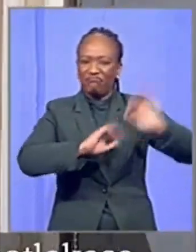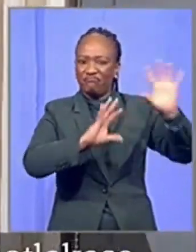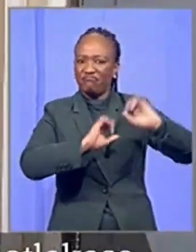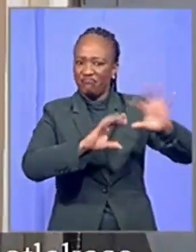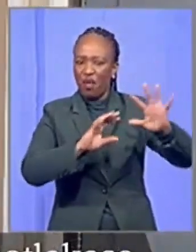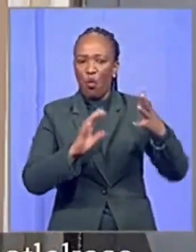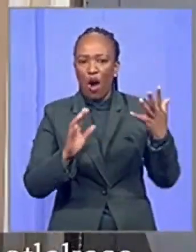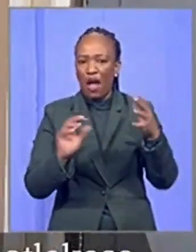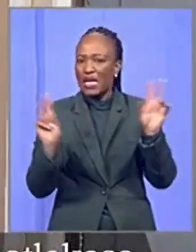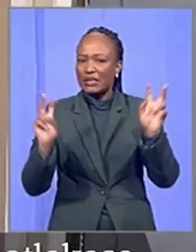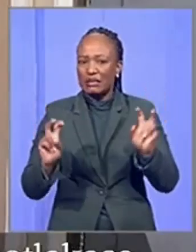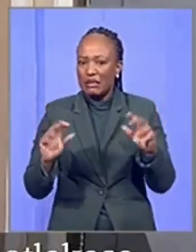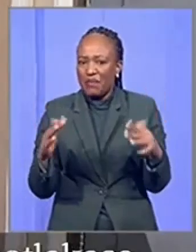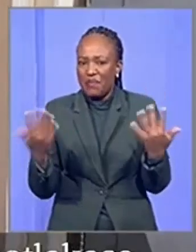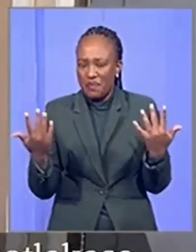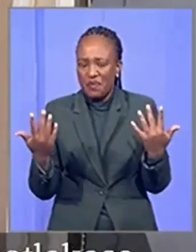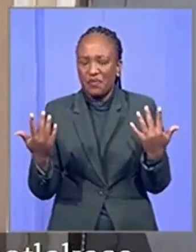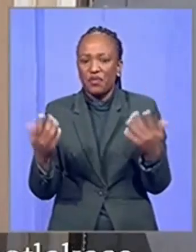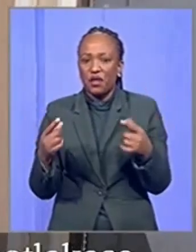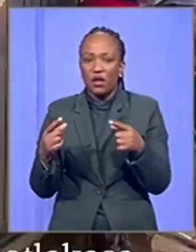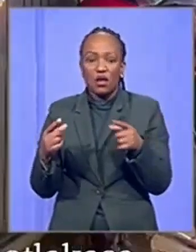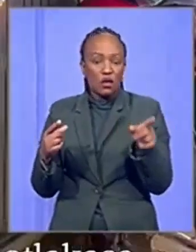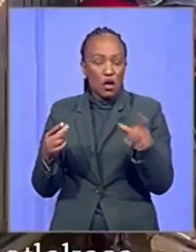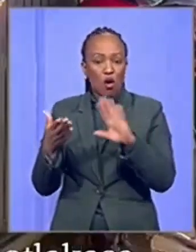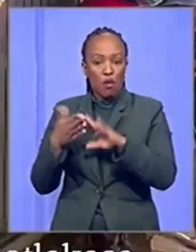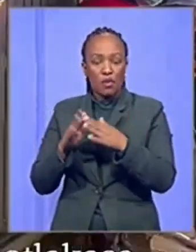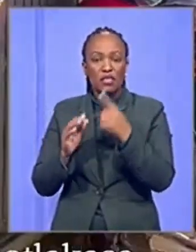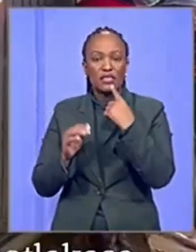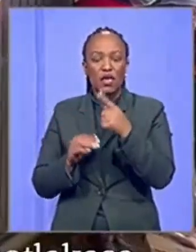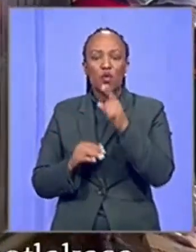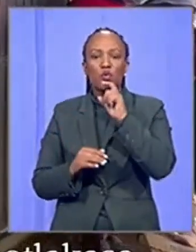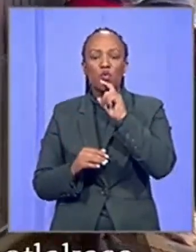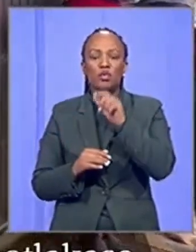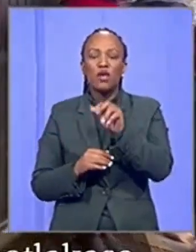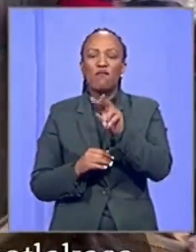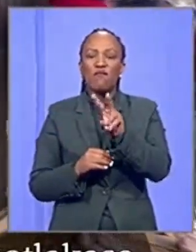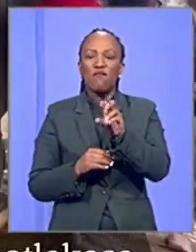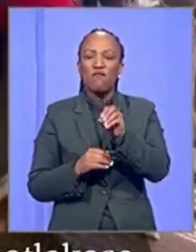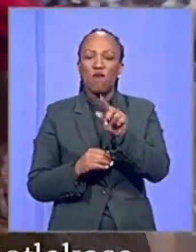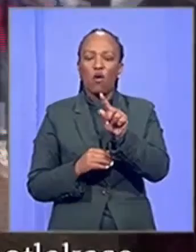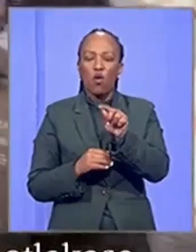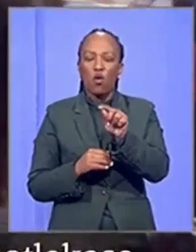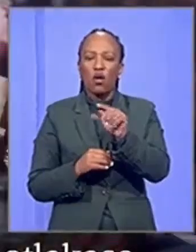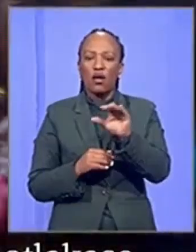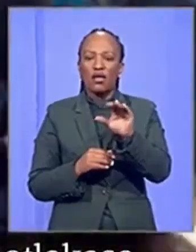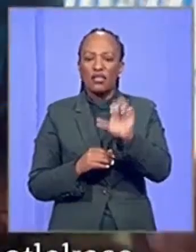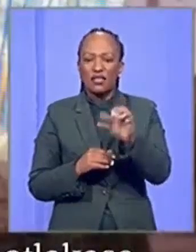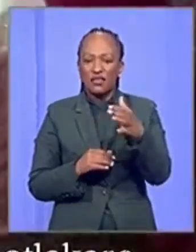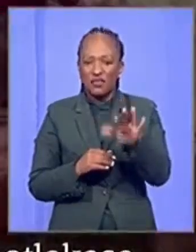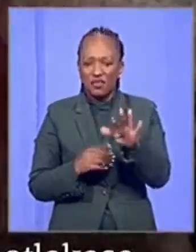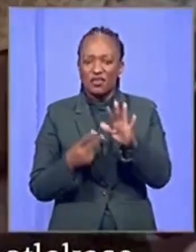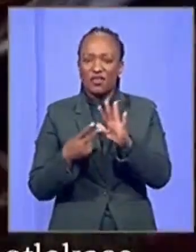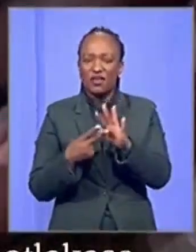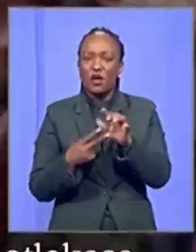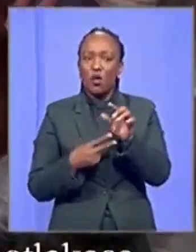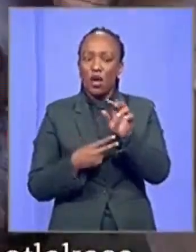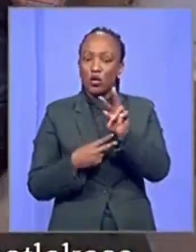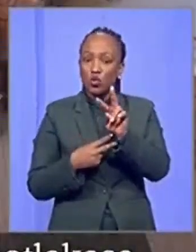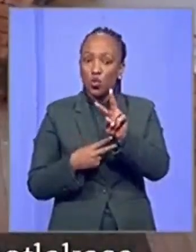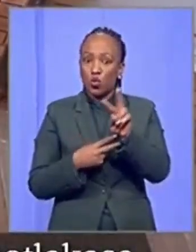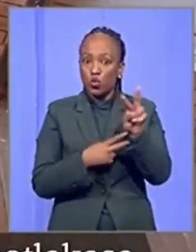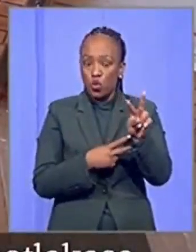re badiriši ka moka ba šomišago mapokisana a motlakase a Voltex le go thoma ka dinomoro tša lepokisana tša 22 tee senyane ke